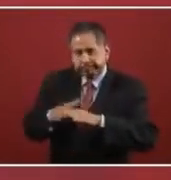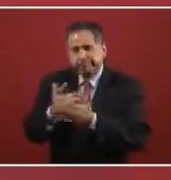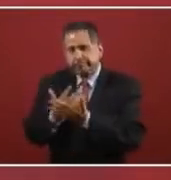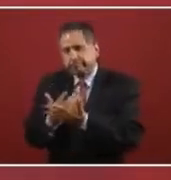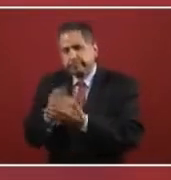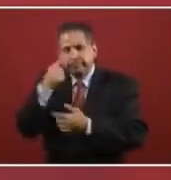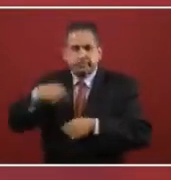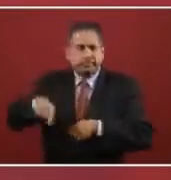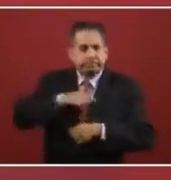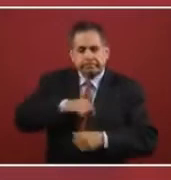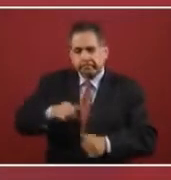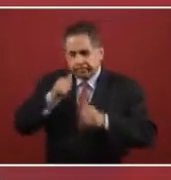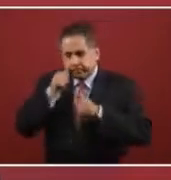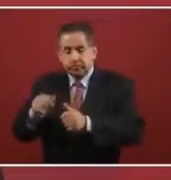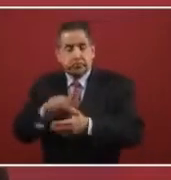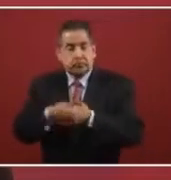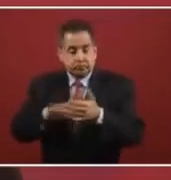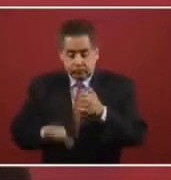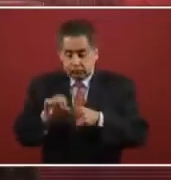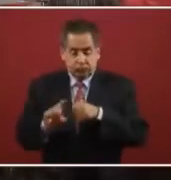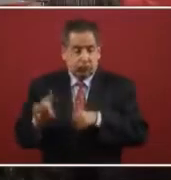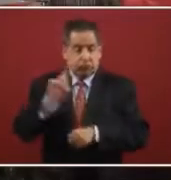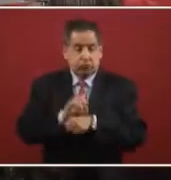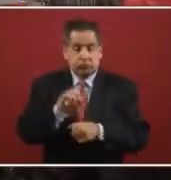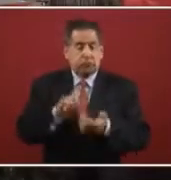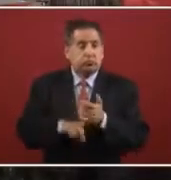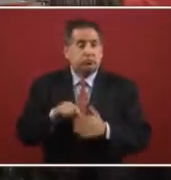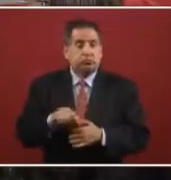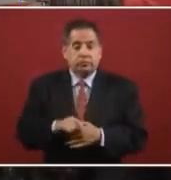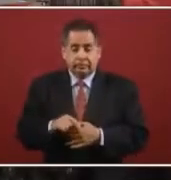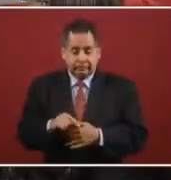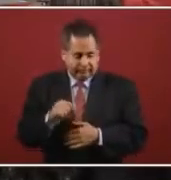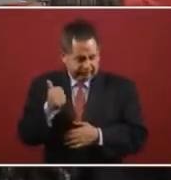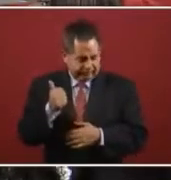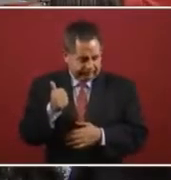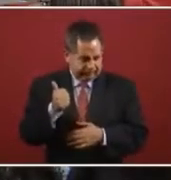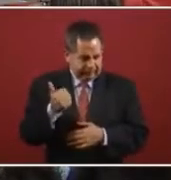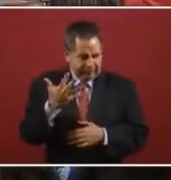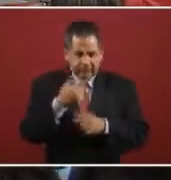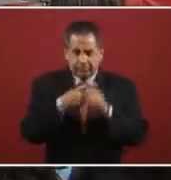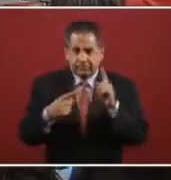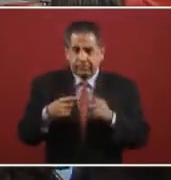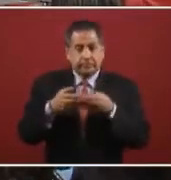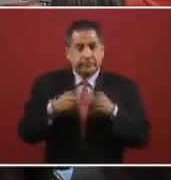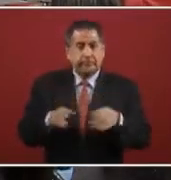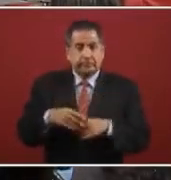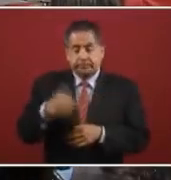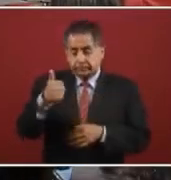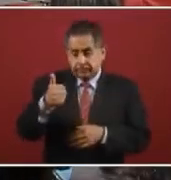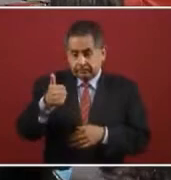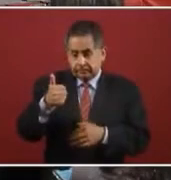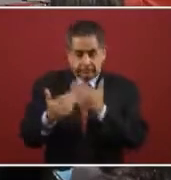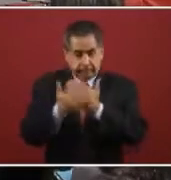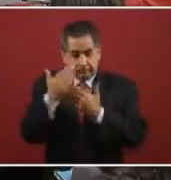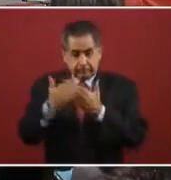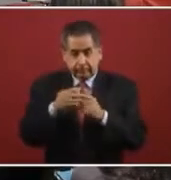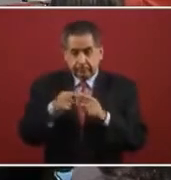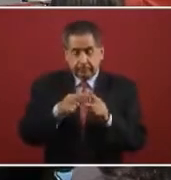time. But like, for example, today at 6 a.m.,